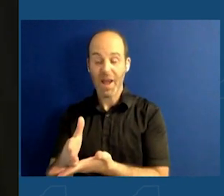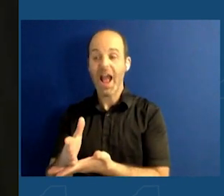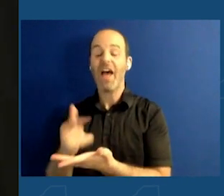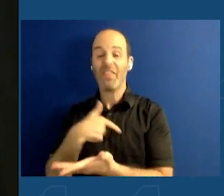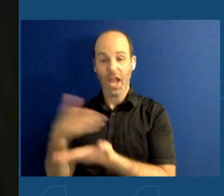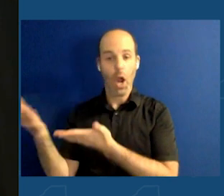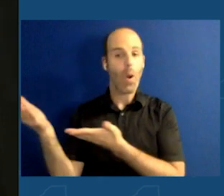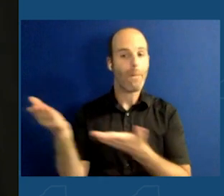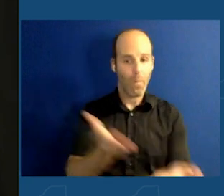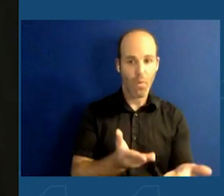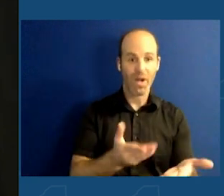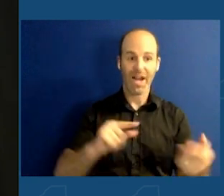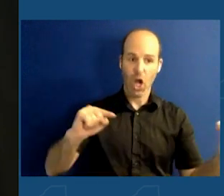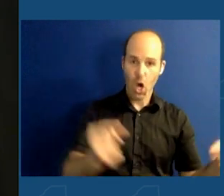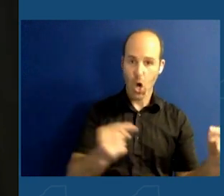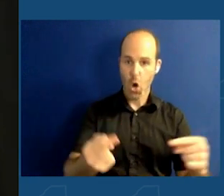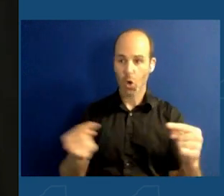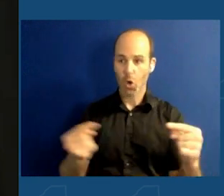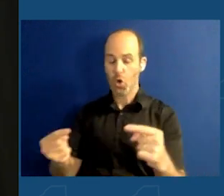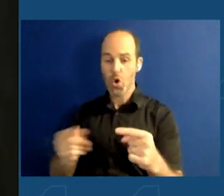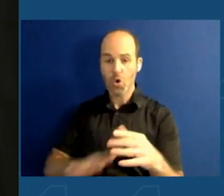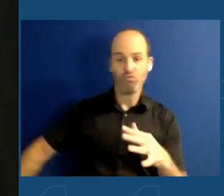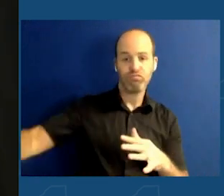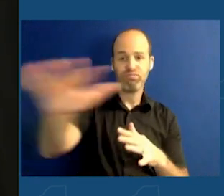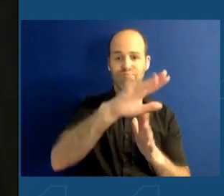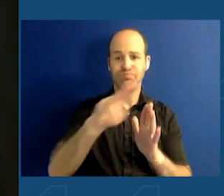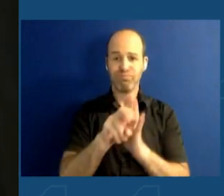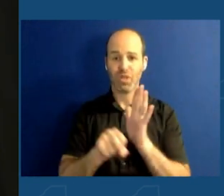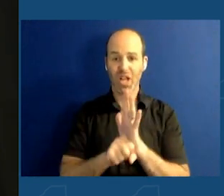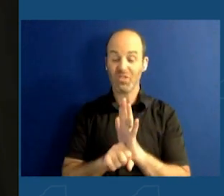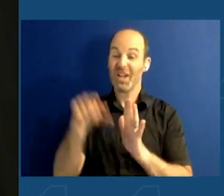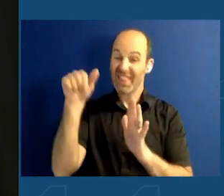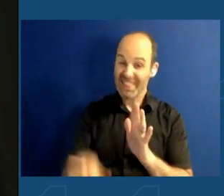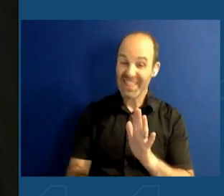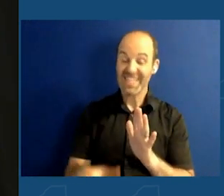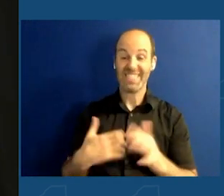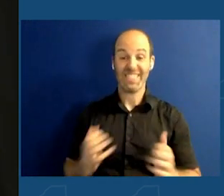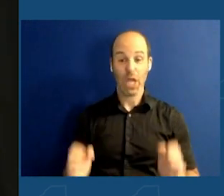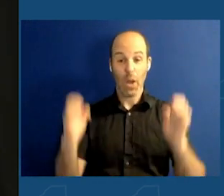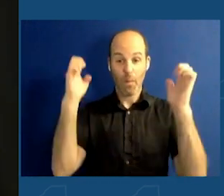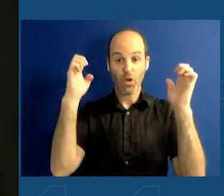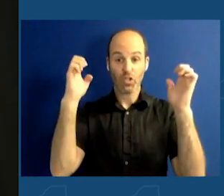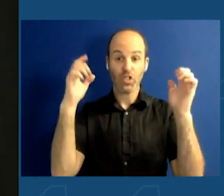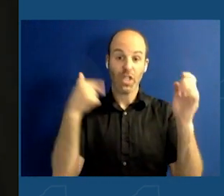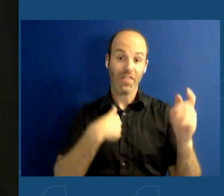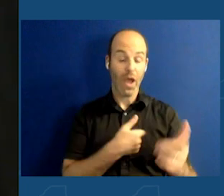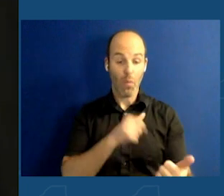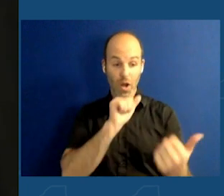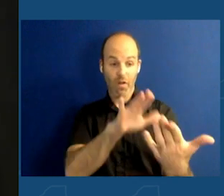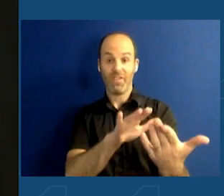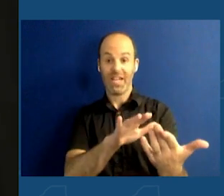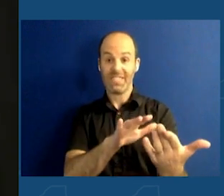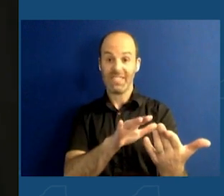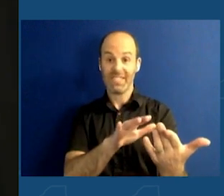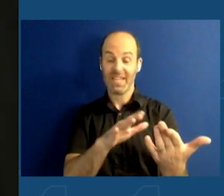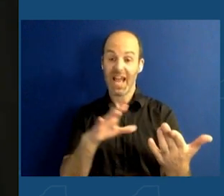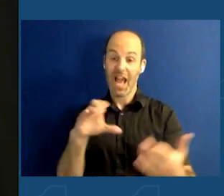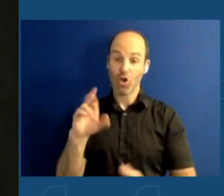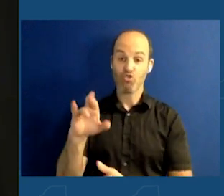across our entire country. And this is a national crisis that we are facing. And crisis